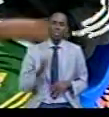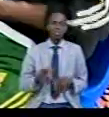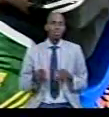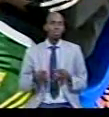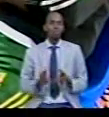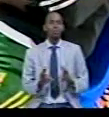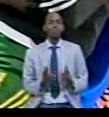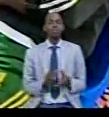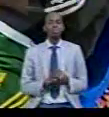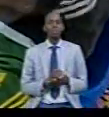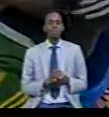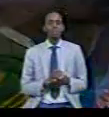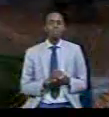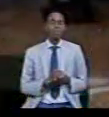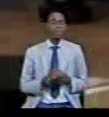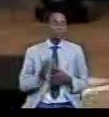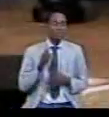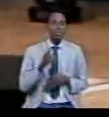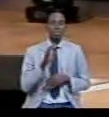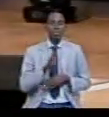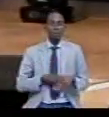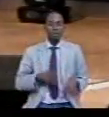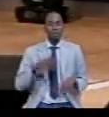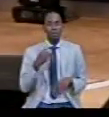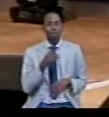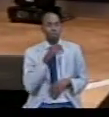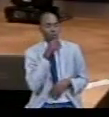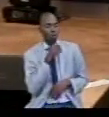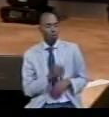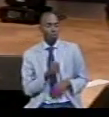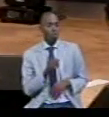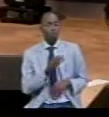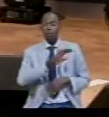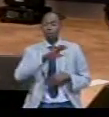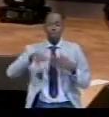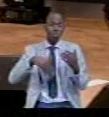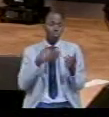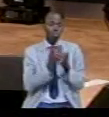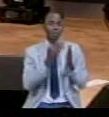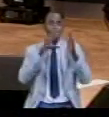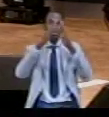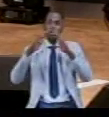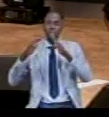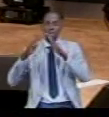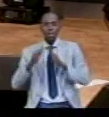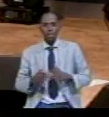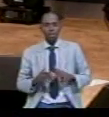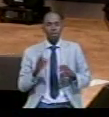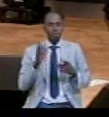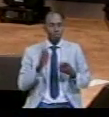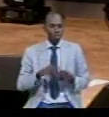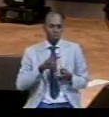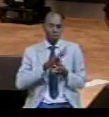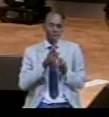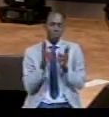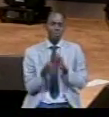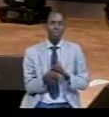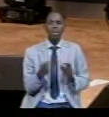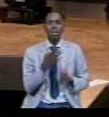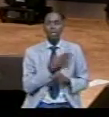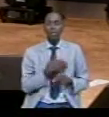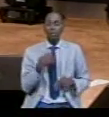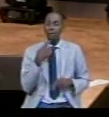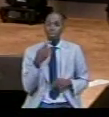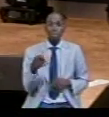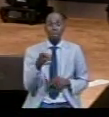way. He called the whole people, the whole city, the whole nation to repentance. And he says,